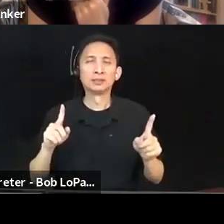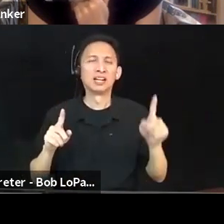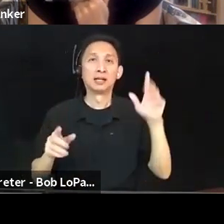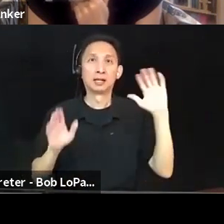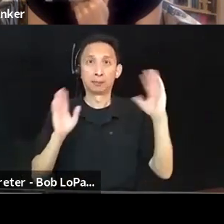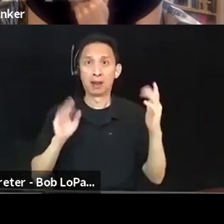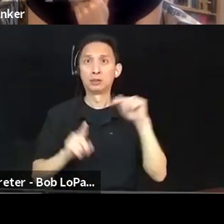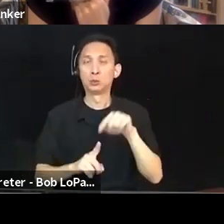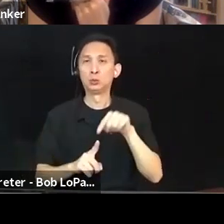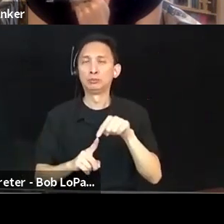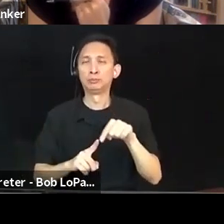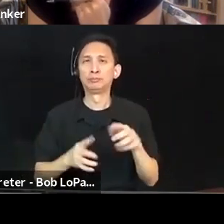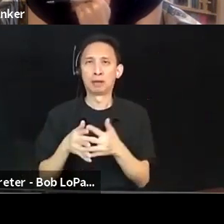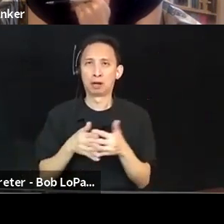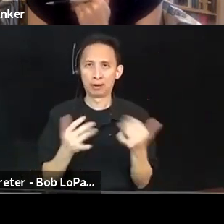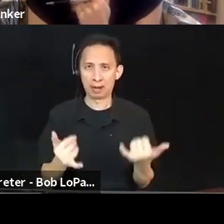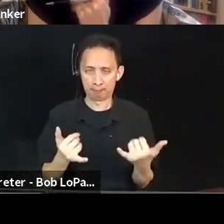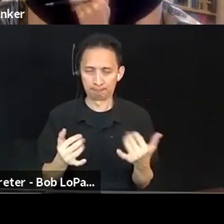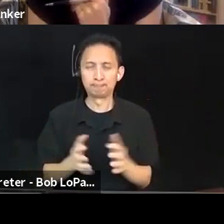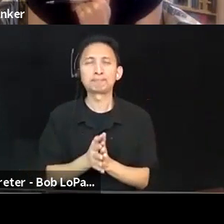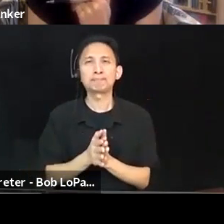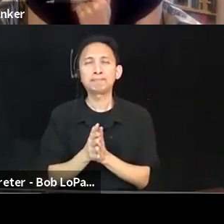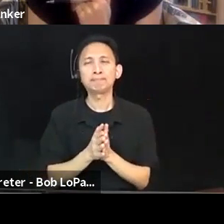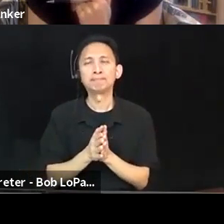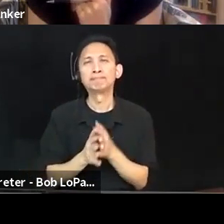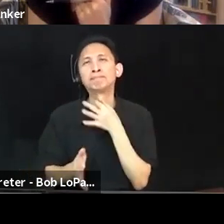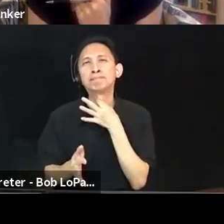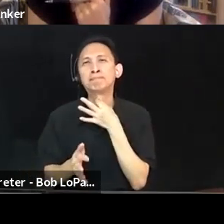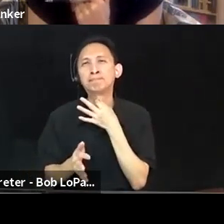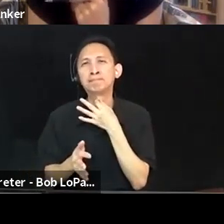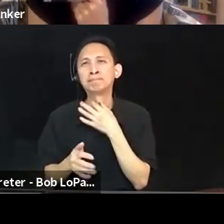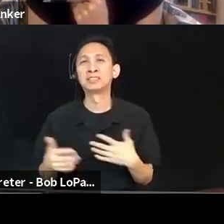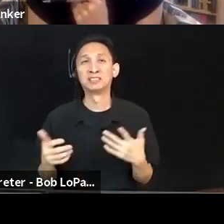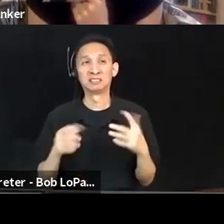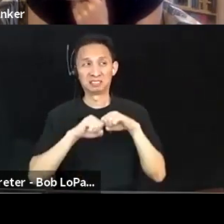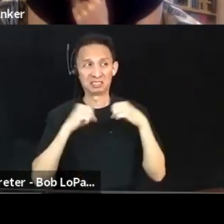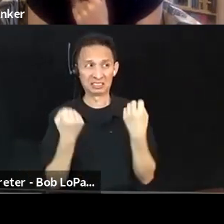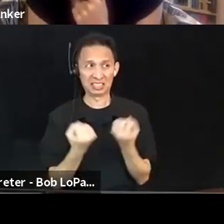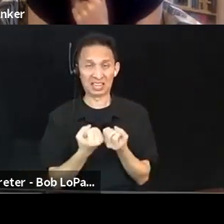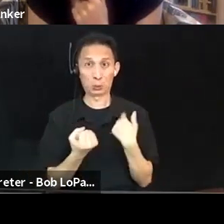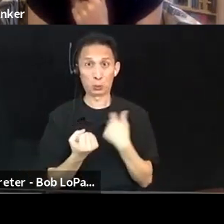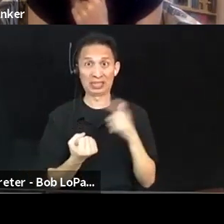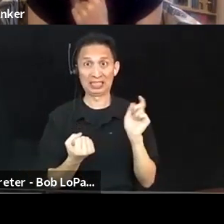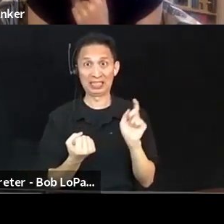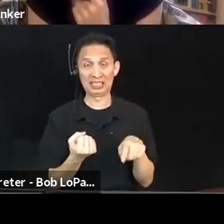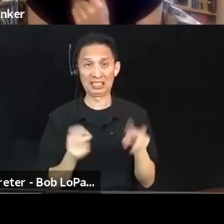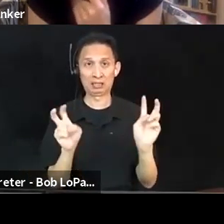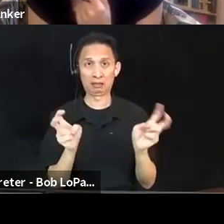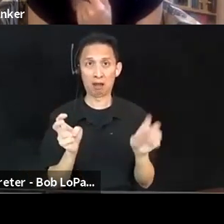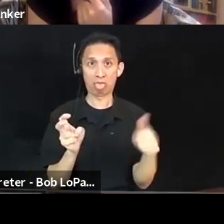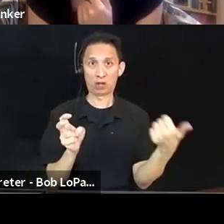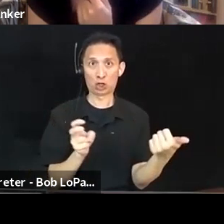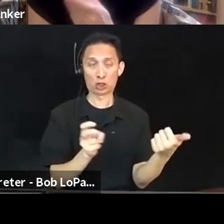certainly you as well, David, is to what extent does society any longer need the other? Right? Do we need the other anymore in this